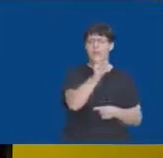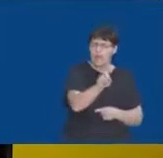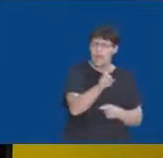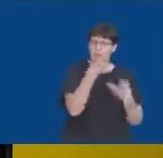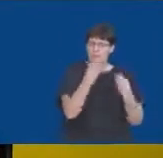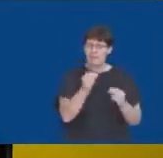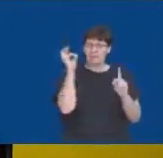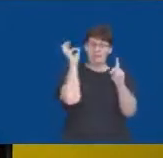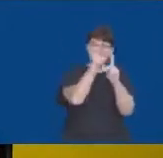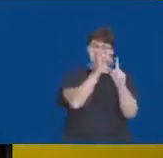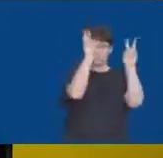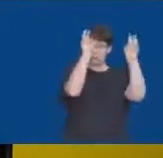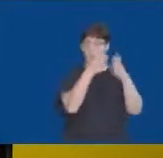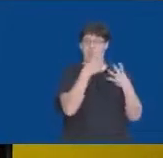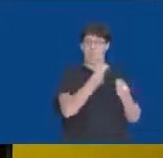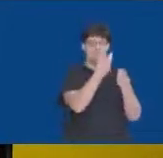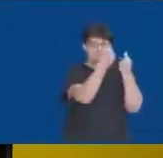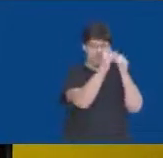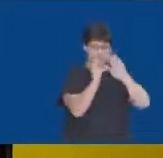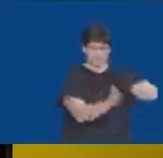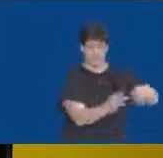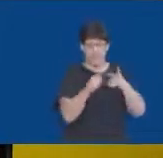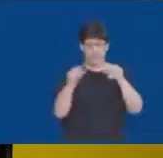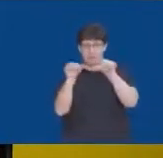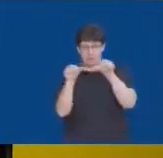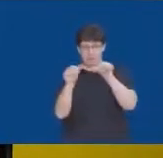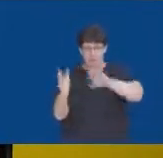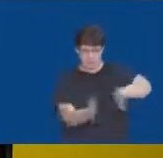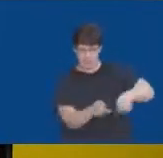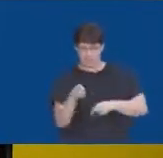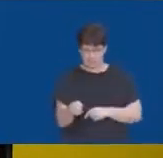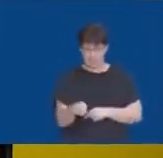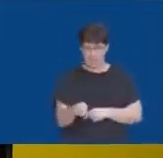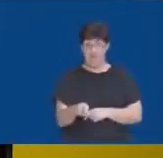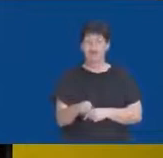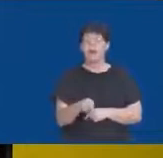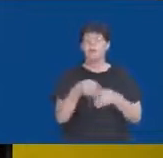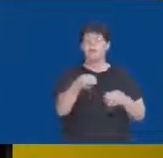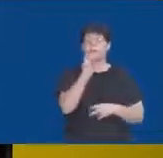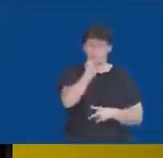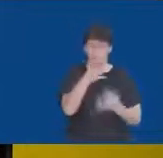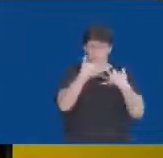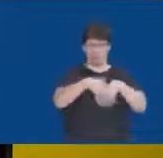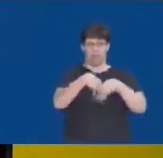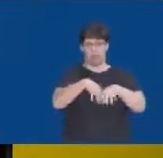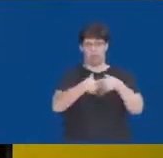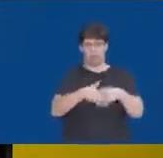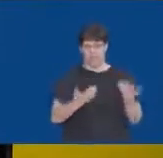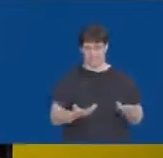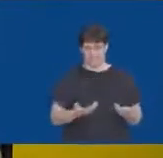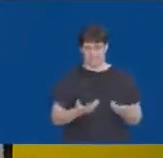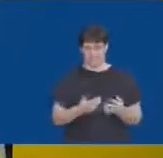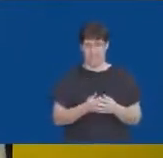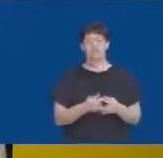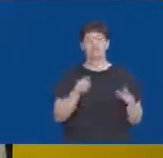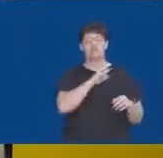very specific topics. We had a finance, we had measurement. Paper 2, everything's kind of mixed together. So you